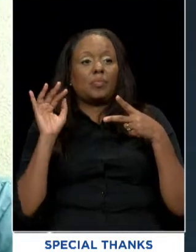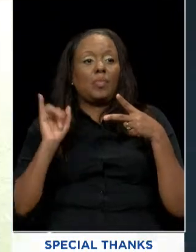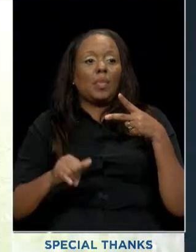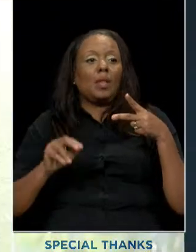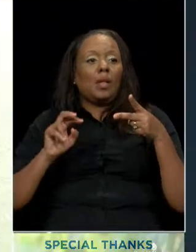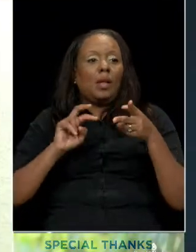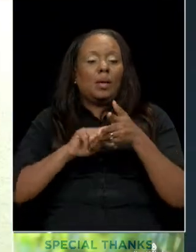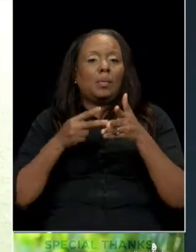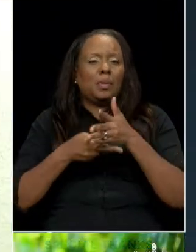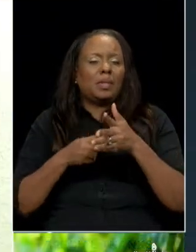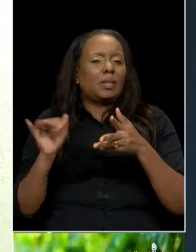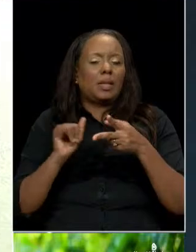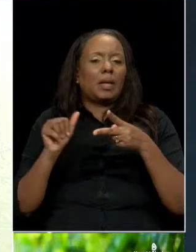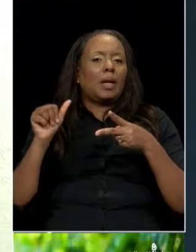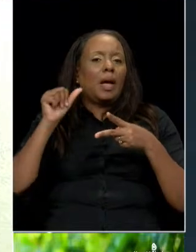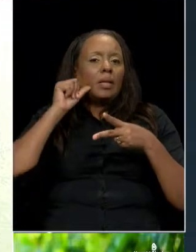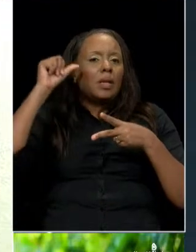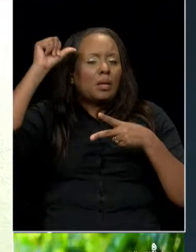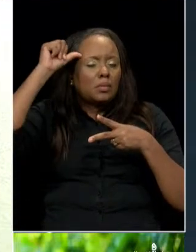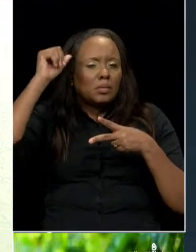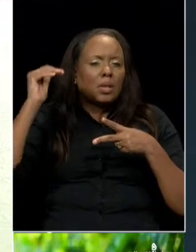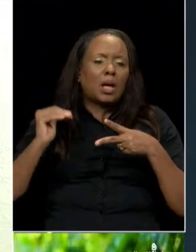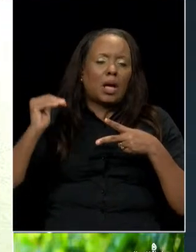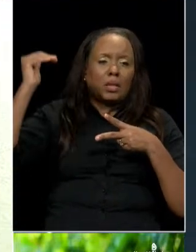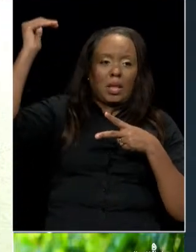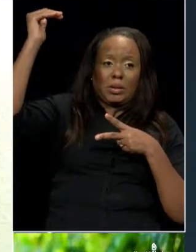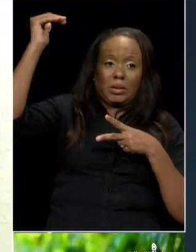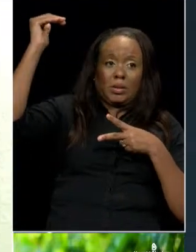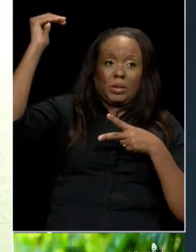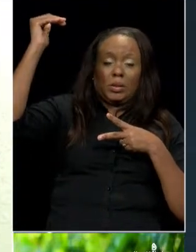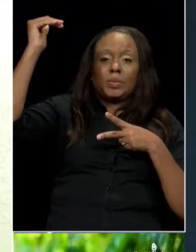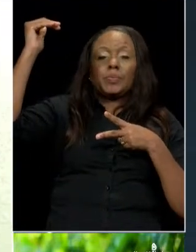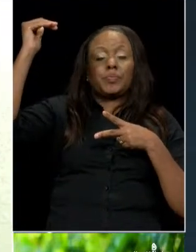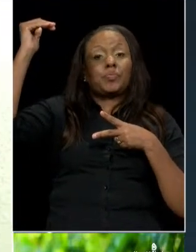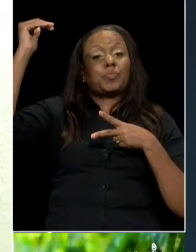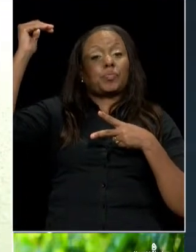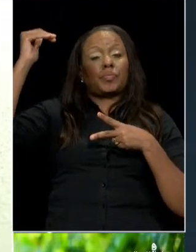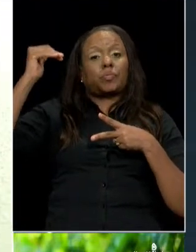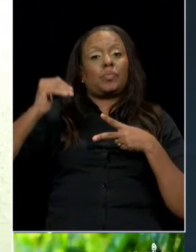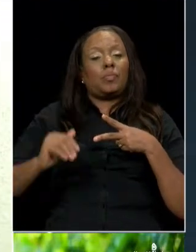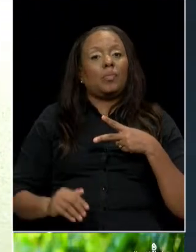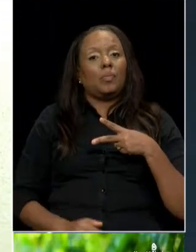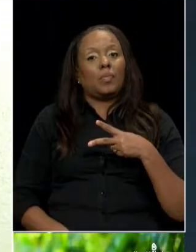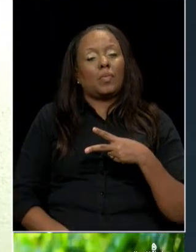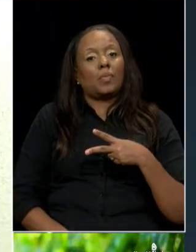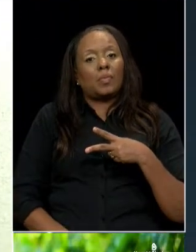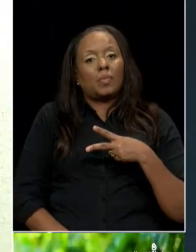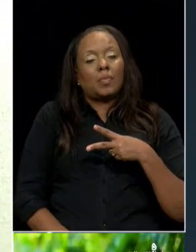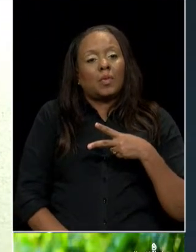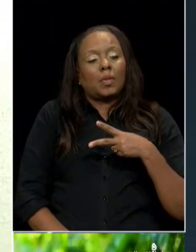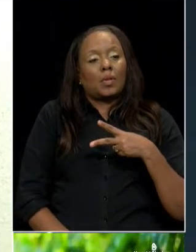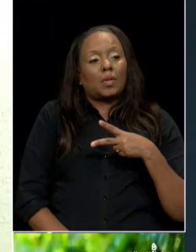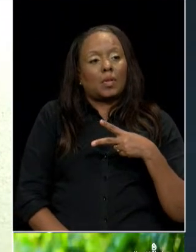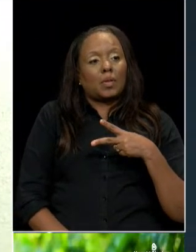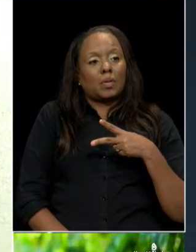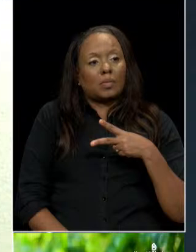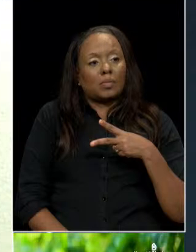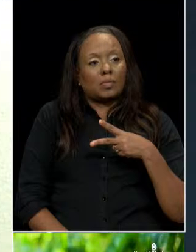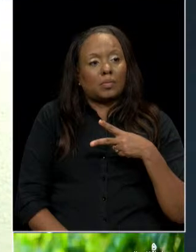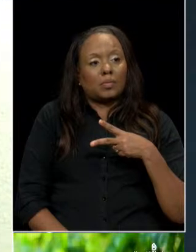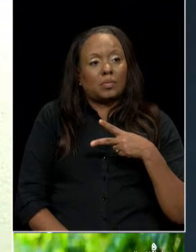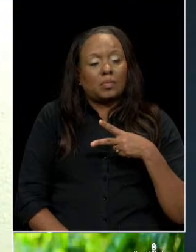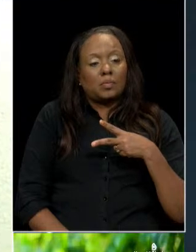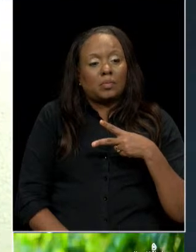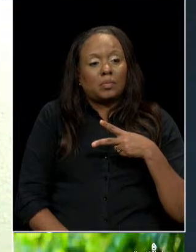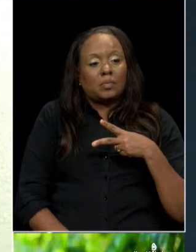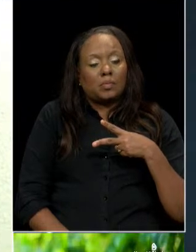or adult onset diabetes, where there is a resistance to the functioning of the